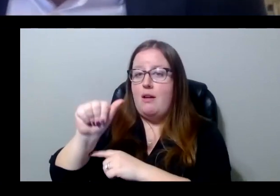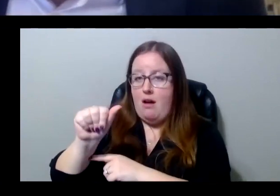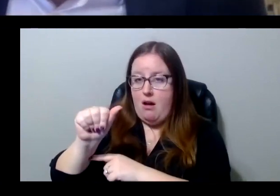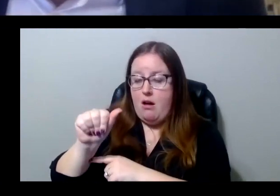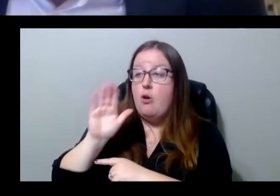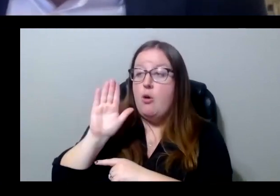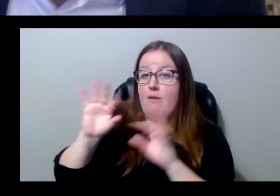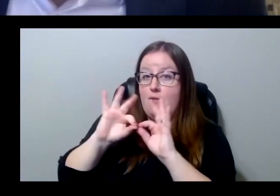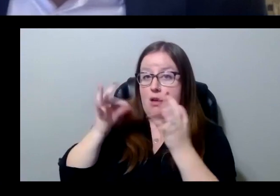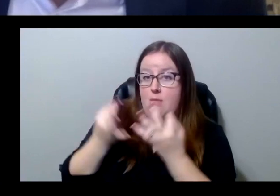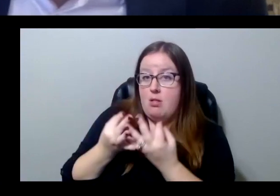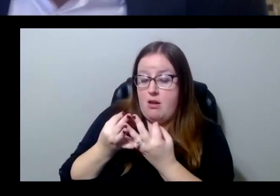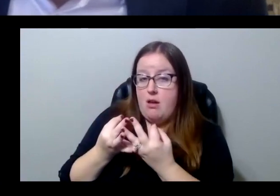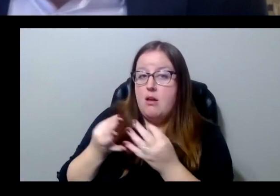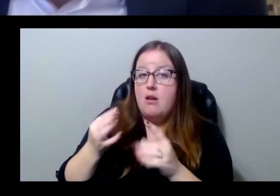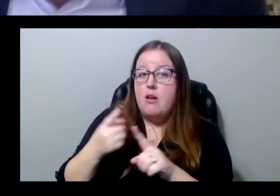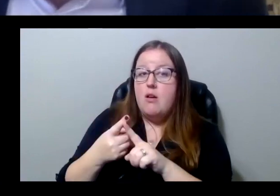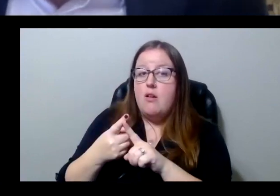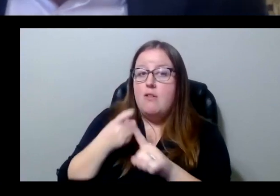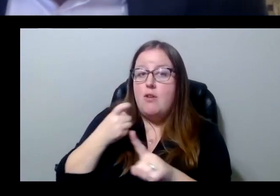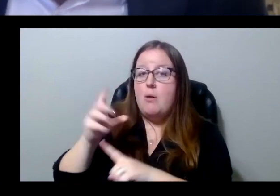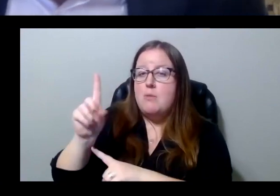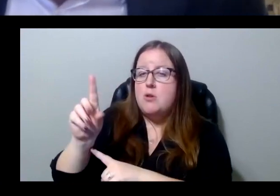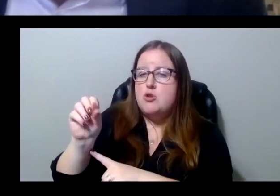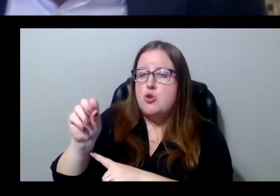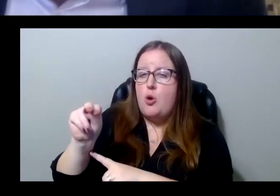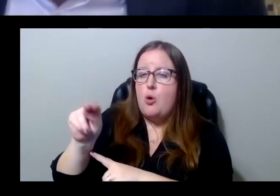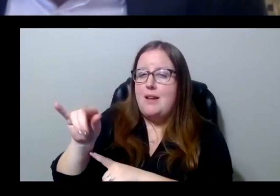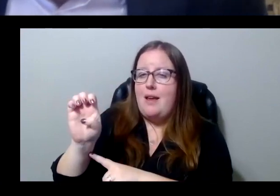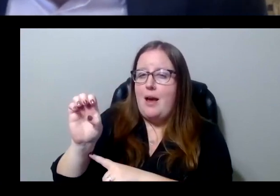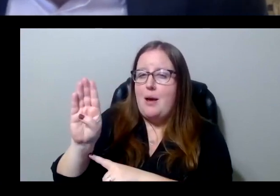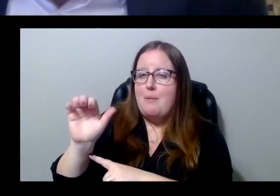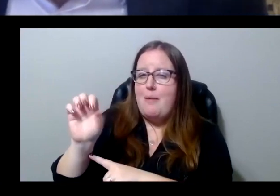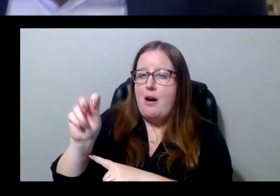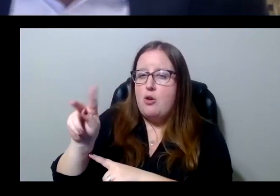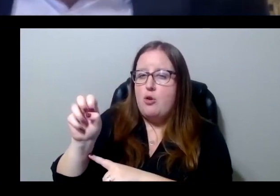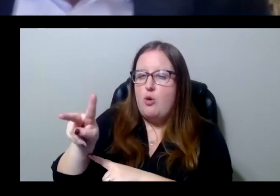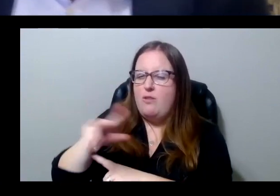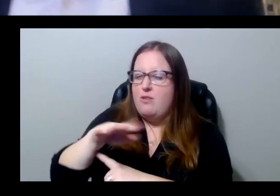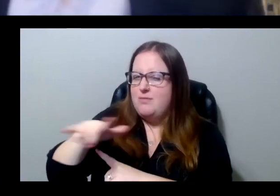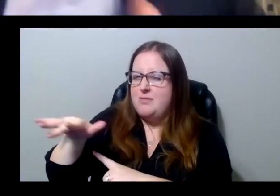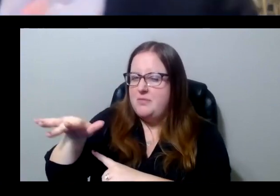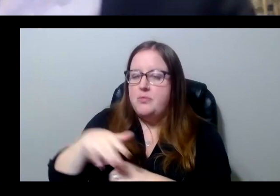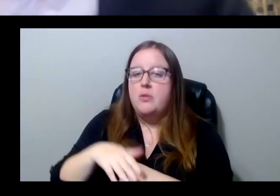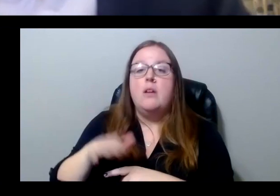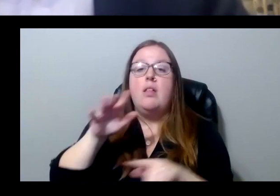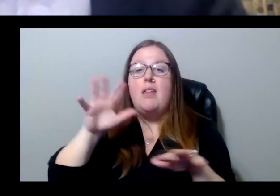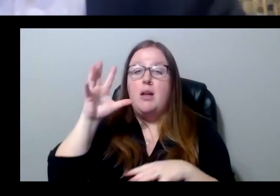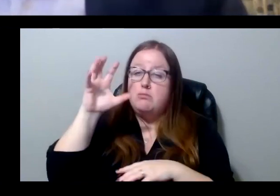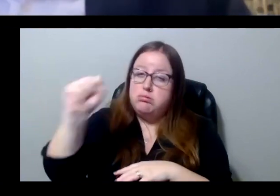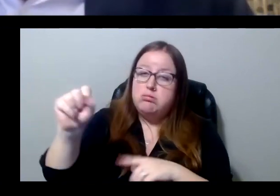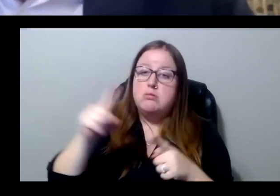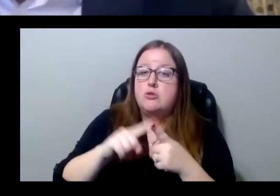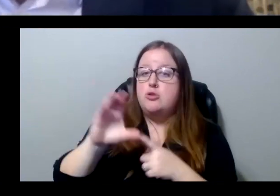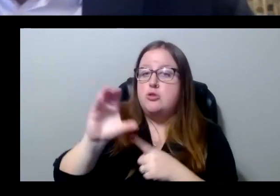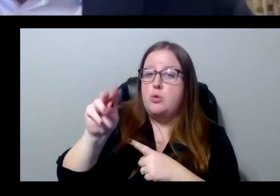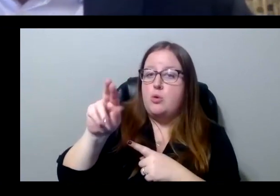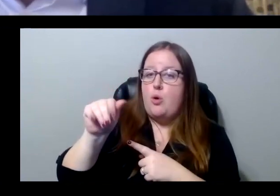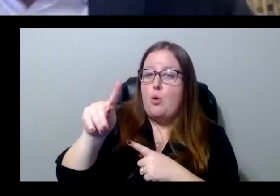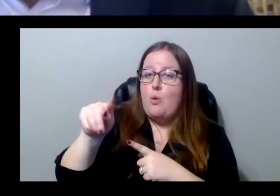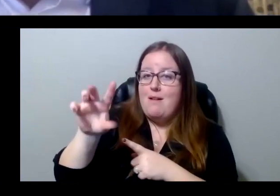because in the mid-90s, the German government was getting a bit queasy about having Bosnian refugees, and there were